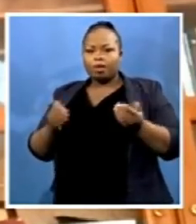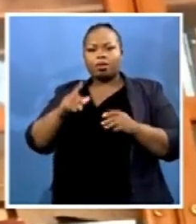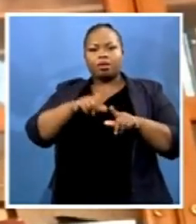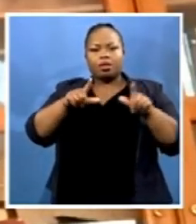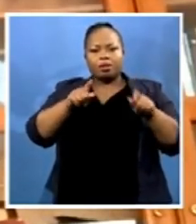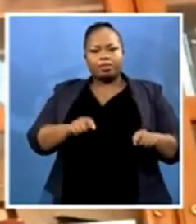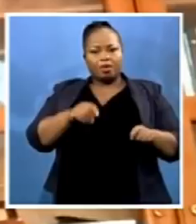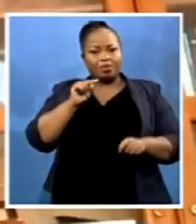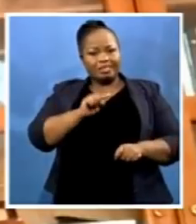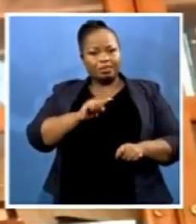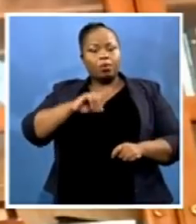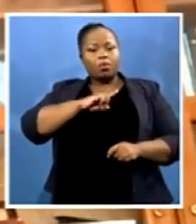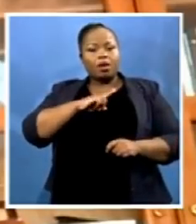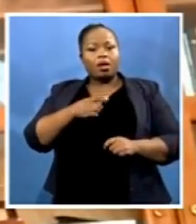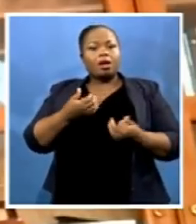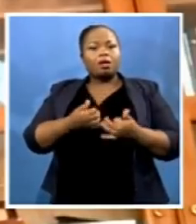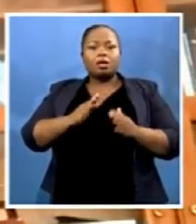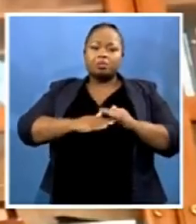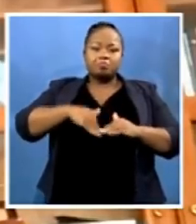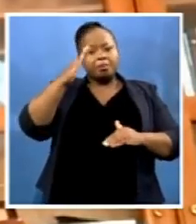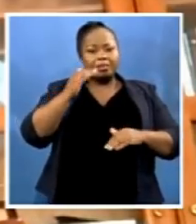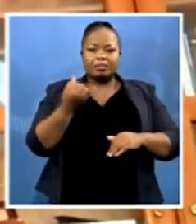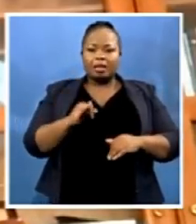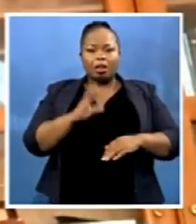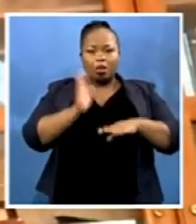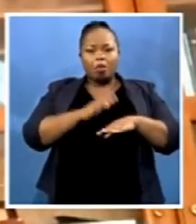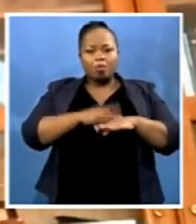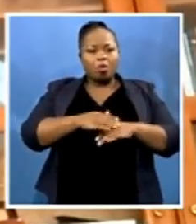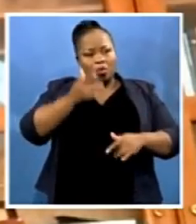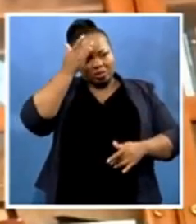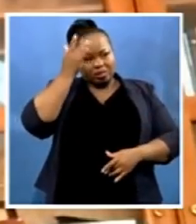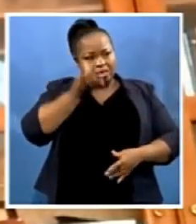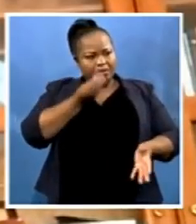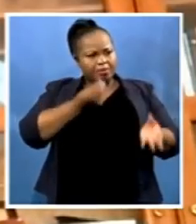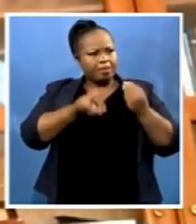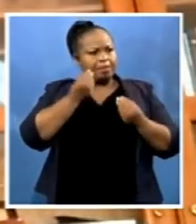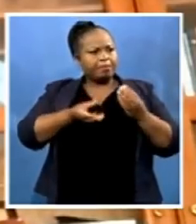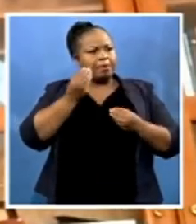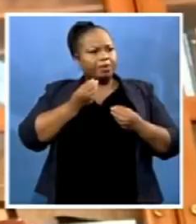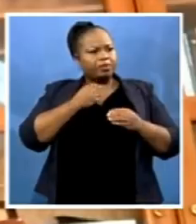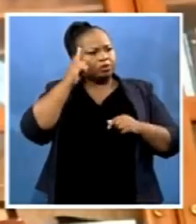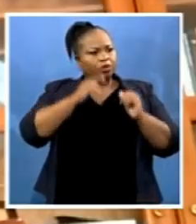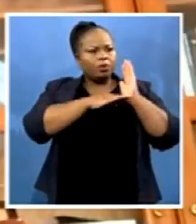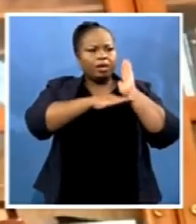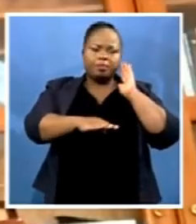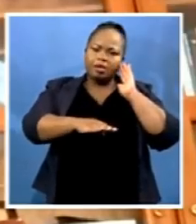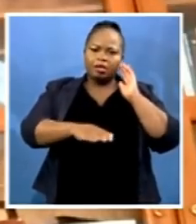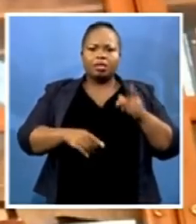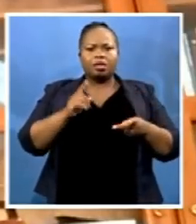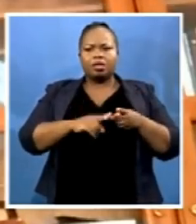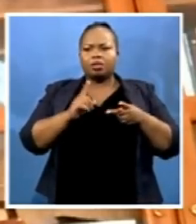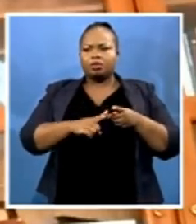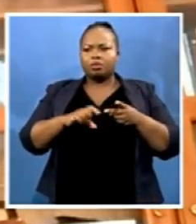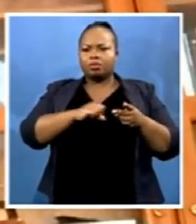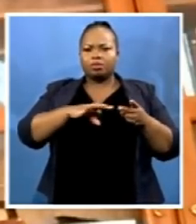very high, still rising, and the numbers of beds that we have, the numbers of staff that we have, the numbers of tests that